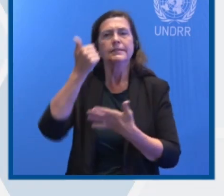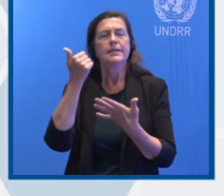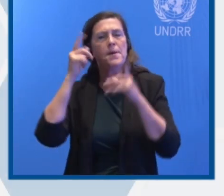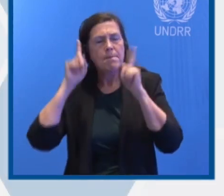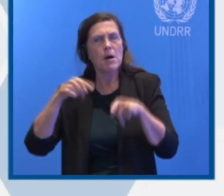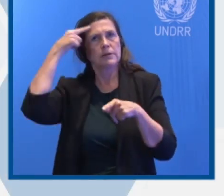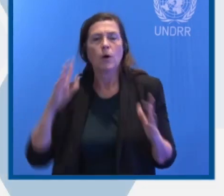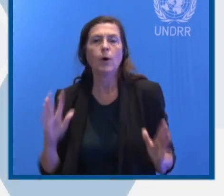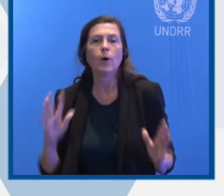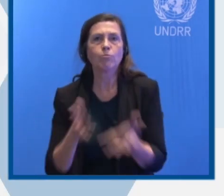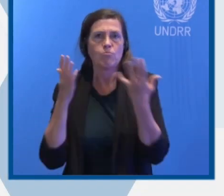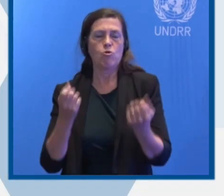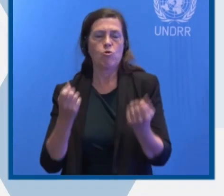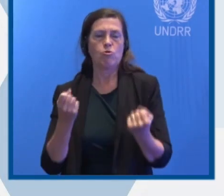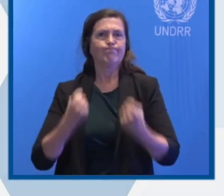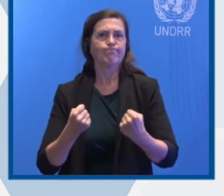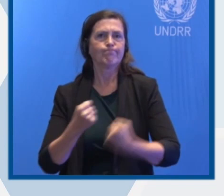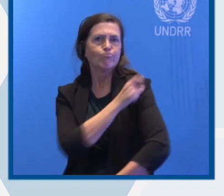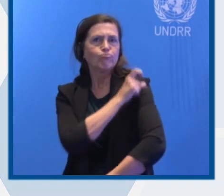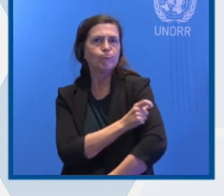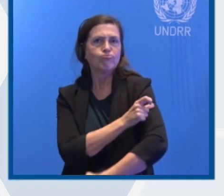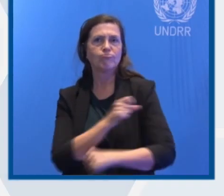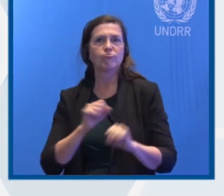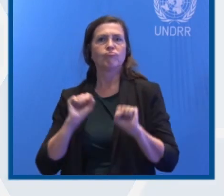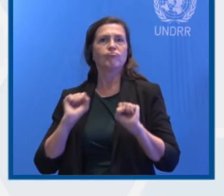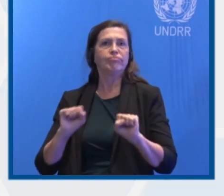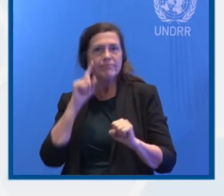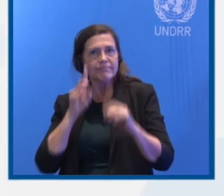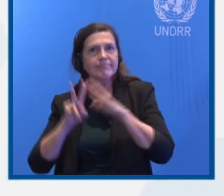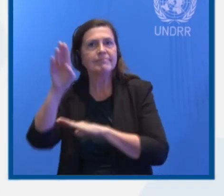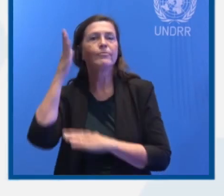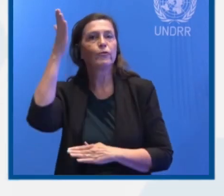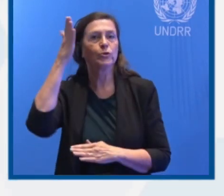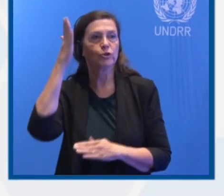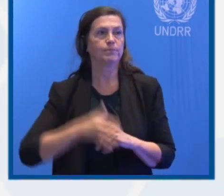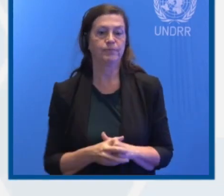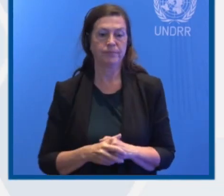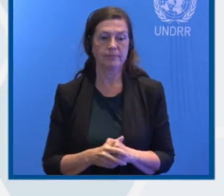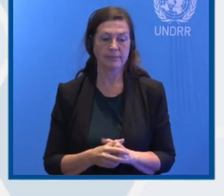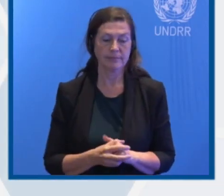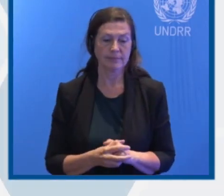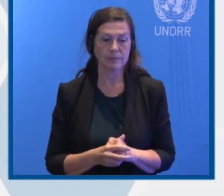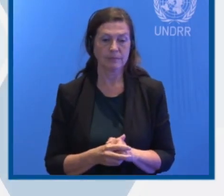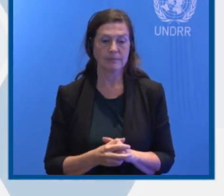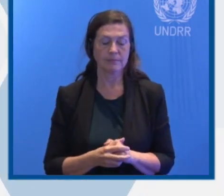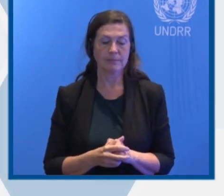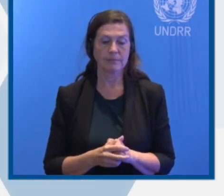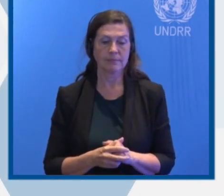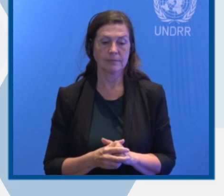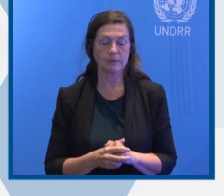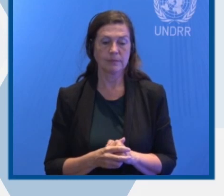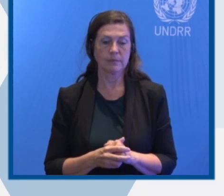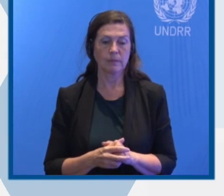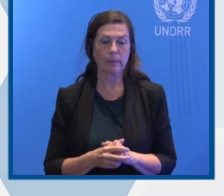infrastructure systems? Thank you very much. In Poland, we have quite a good organization of critical